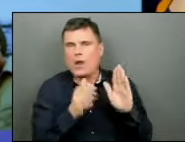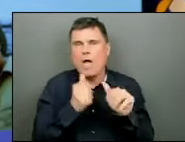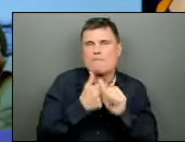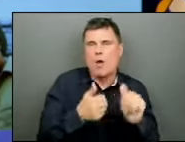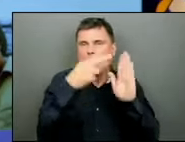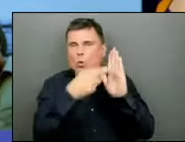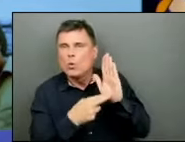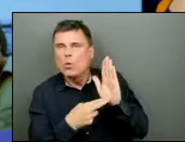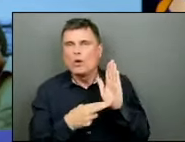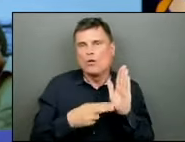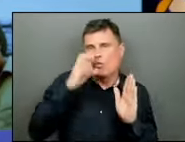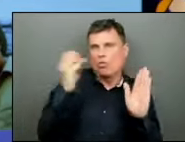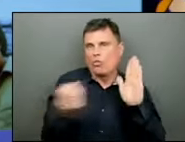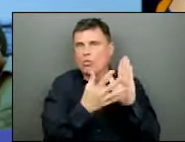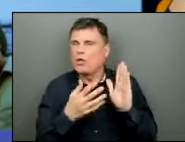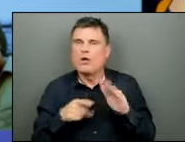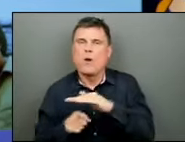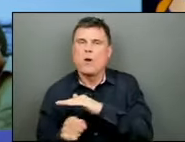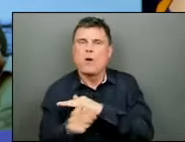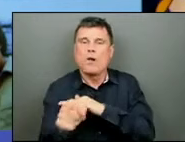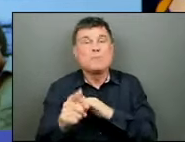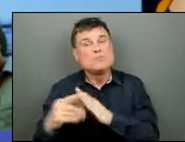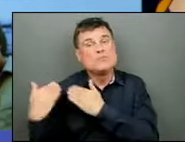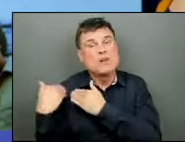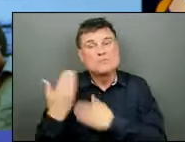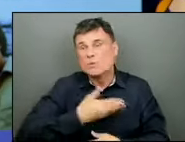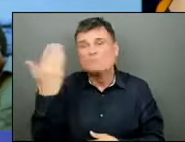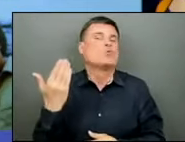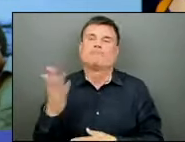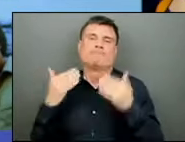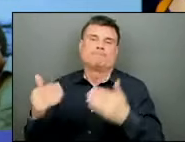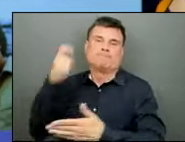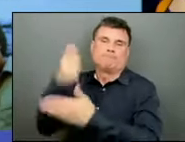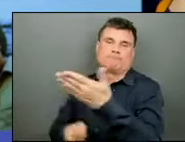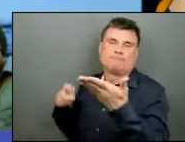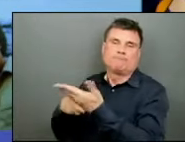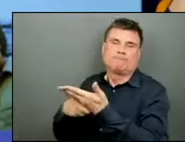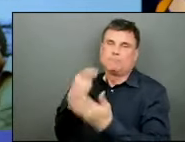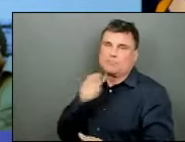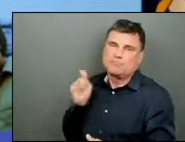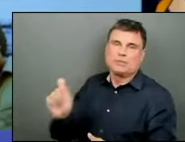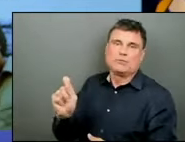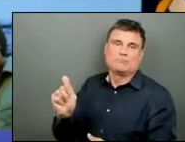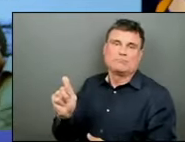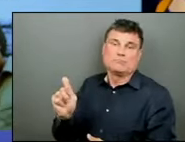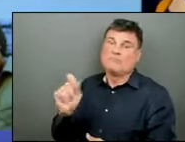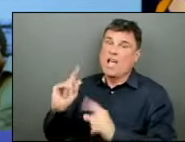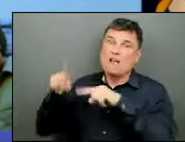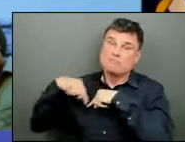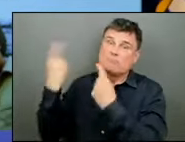everyone else safe, the response has to be a hefty fine, and that's what's happened in this case. Katie, do you have a follow-up?